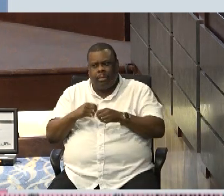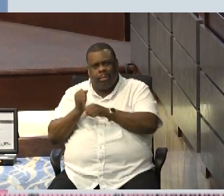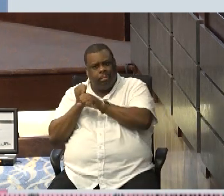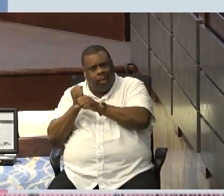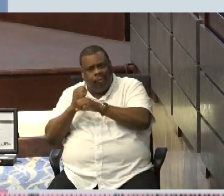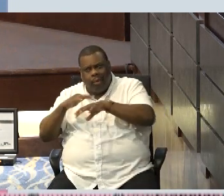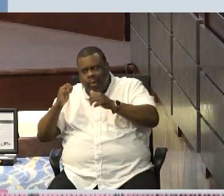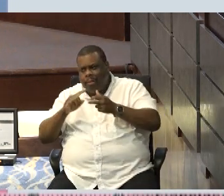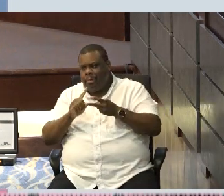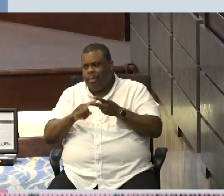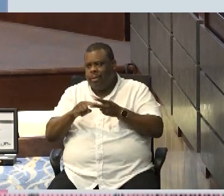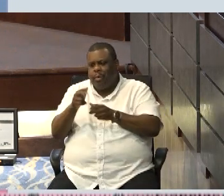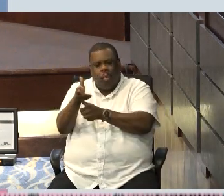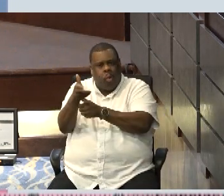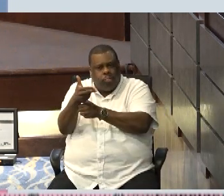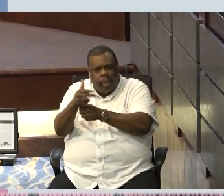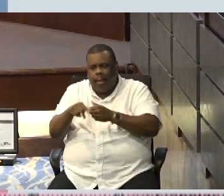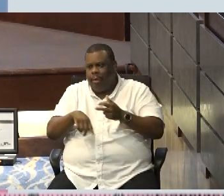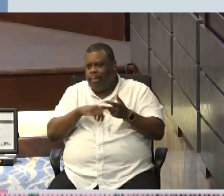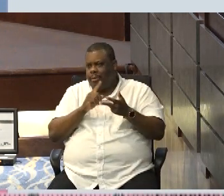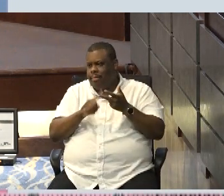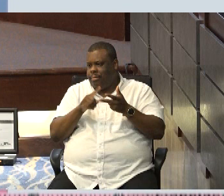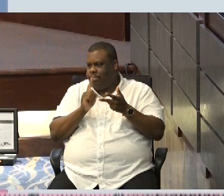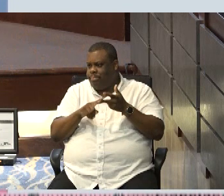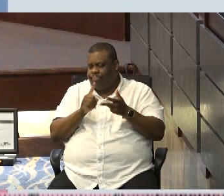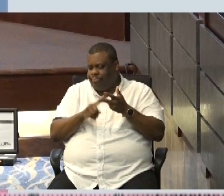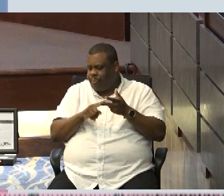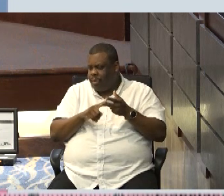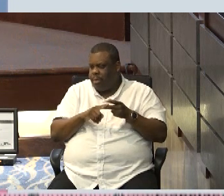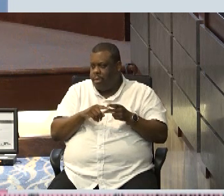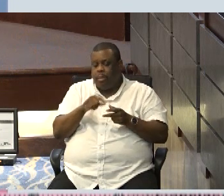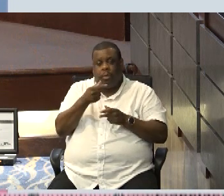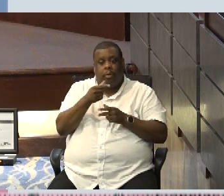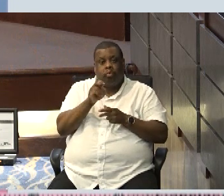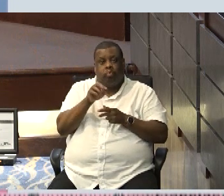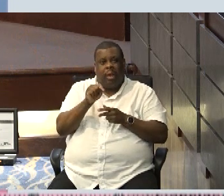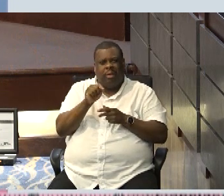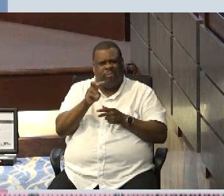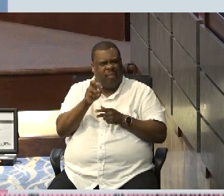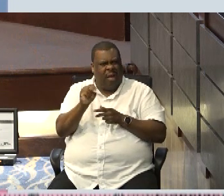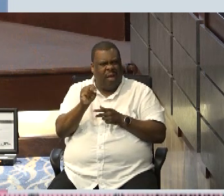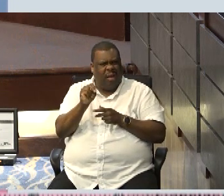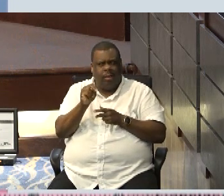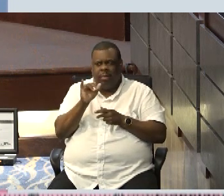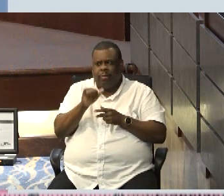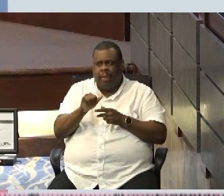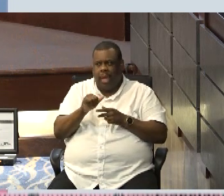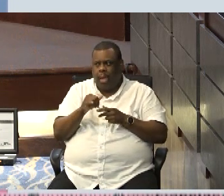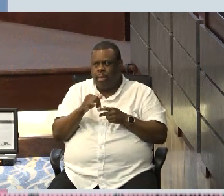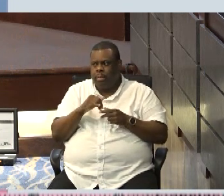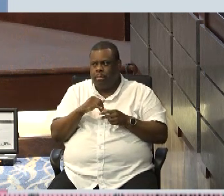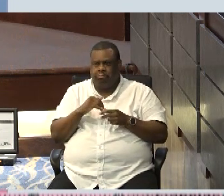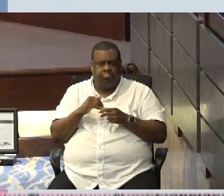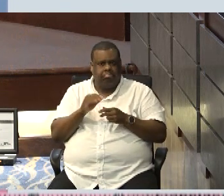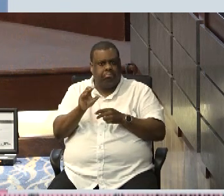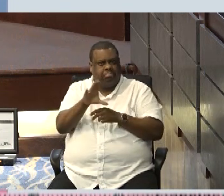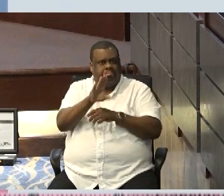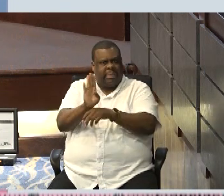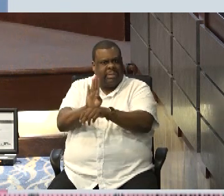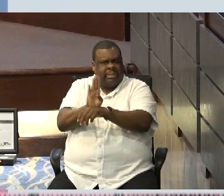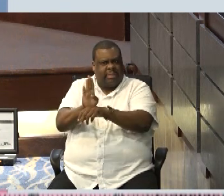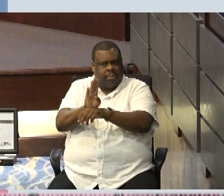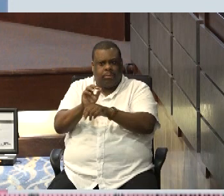and headquarters hotel, even a great lawn that's programmed and managed as a venue, these